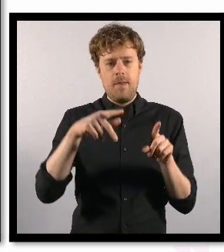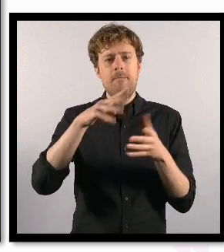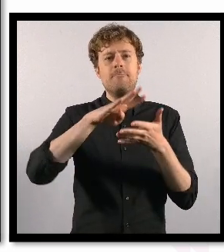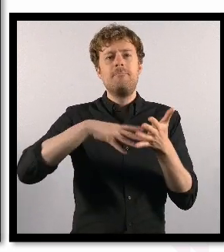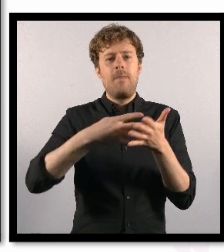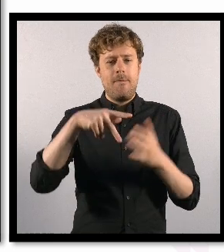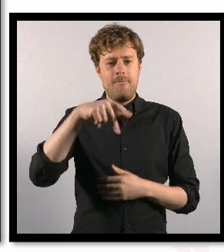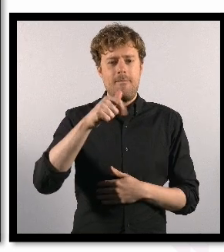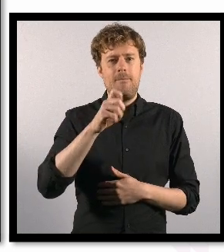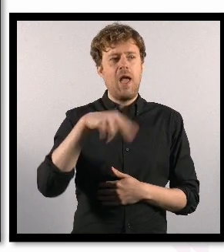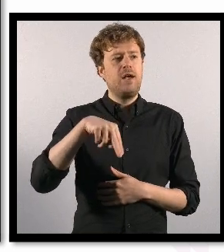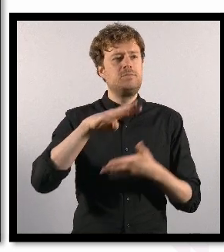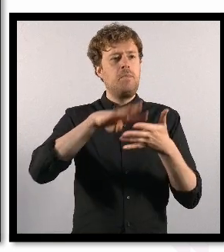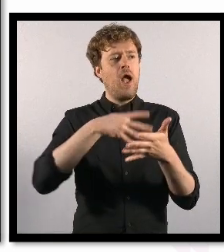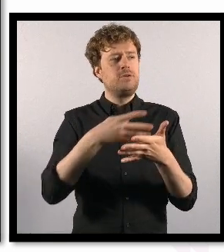a super high resolution